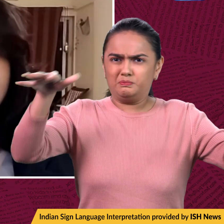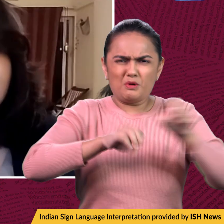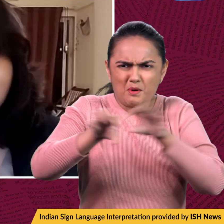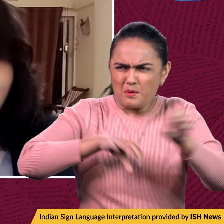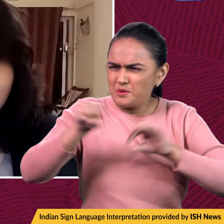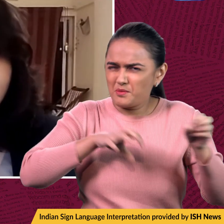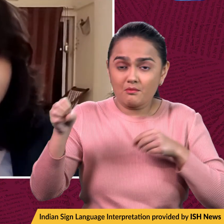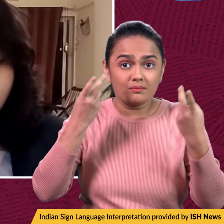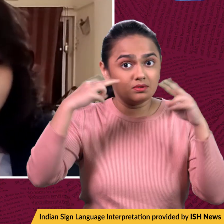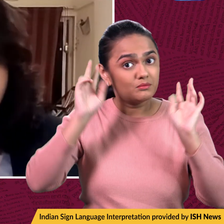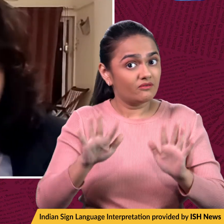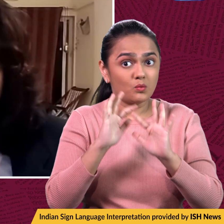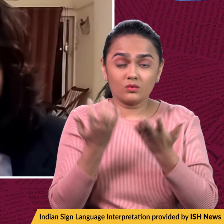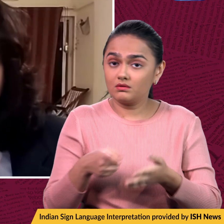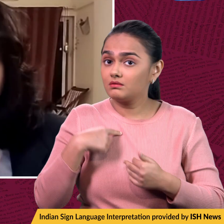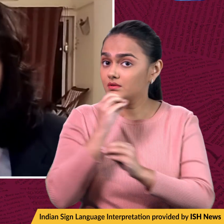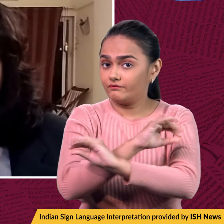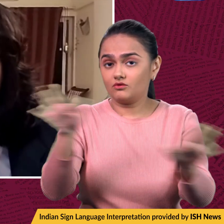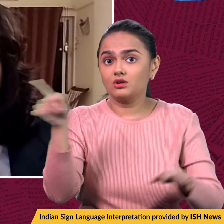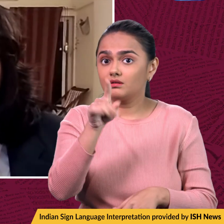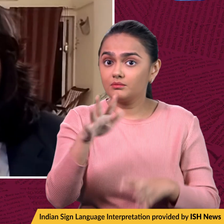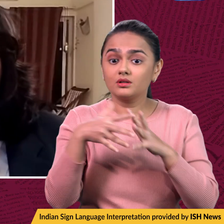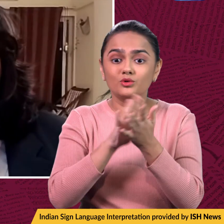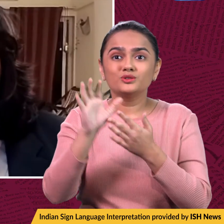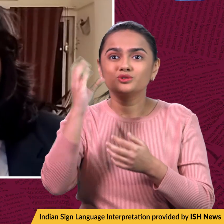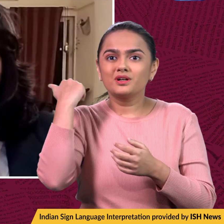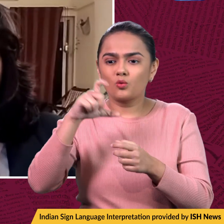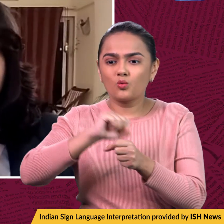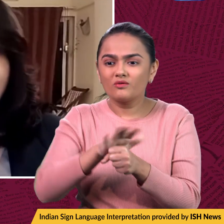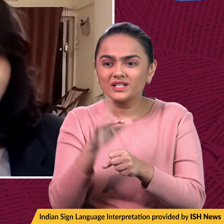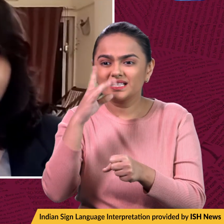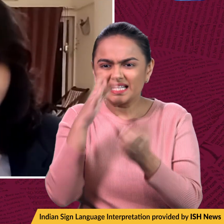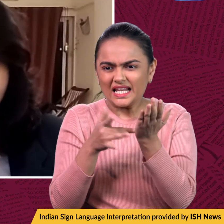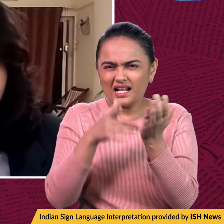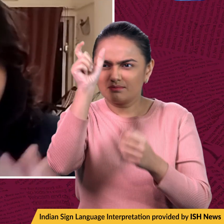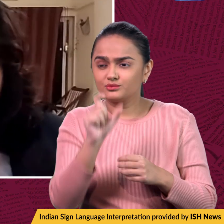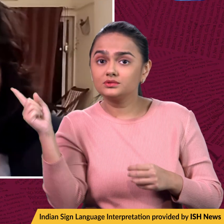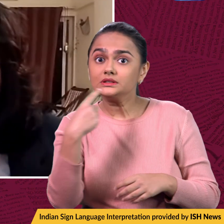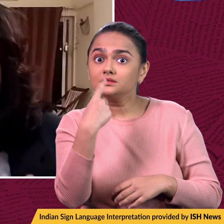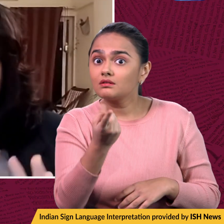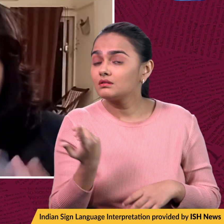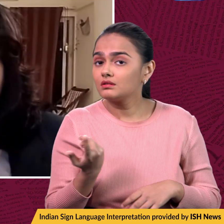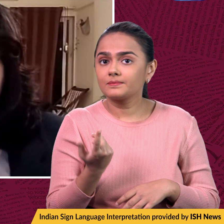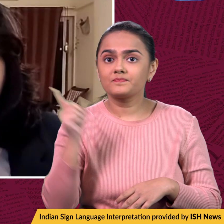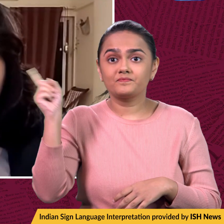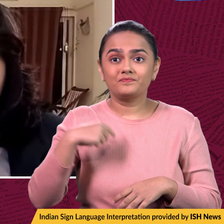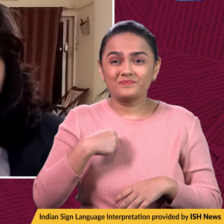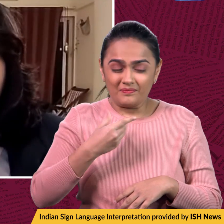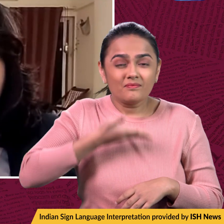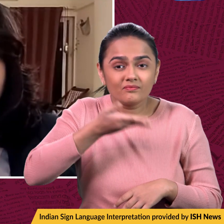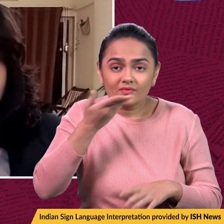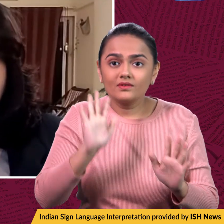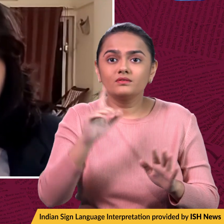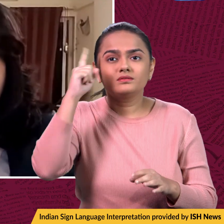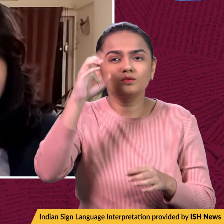health systems around the world," end quote. Earlier, WHO's COVID-19 technical lead had also said, and I quote, "To suggest that